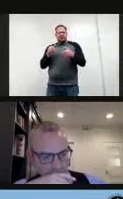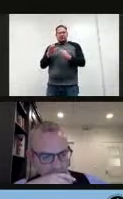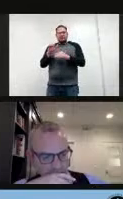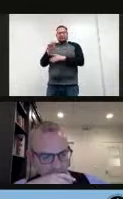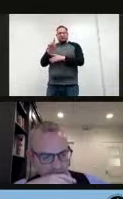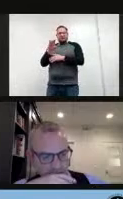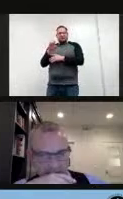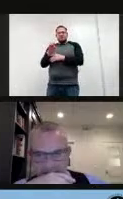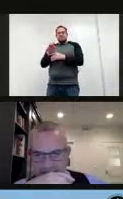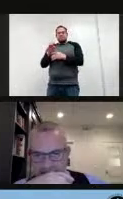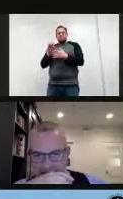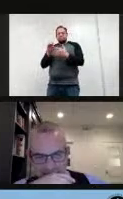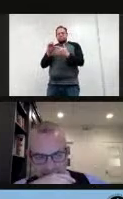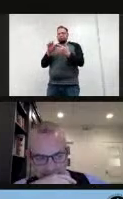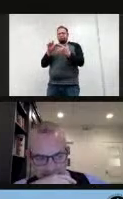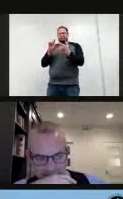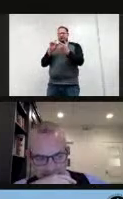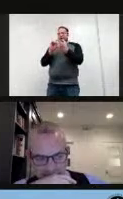wordsmith it.